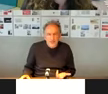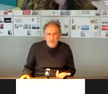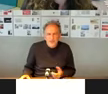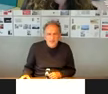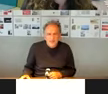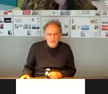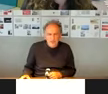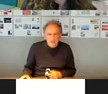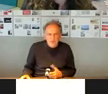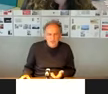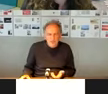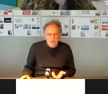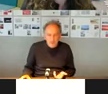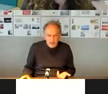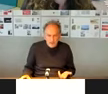houses are made of